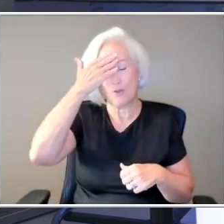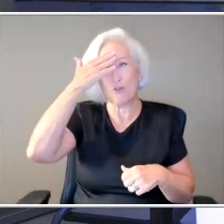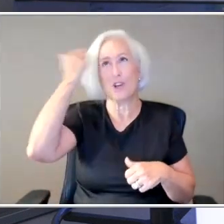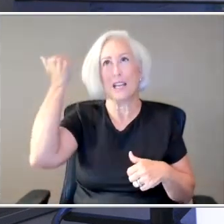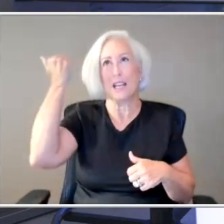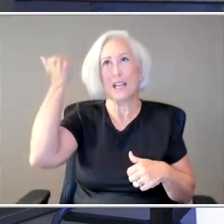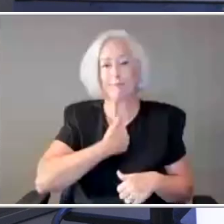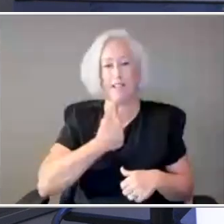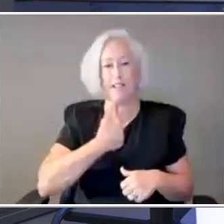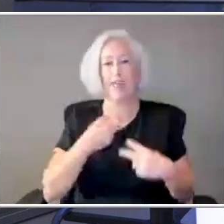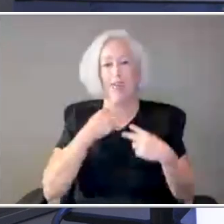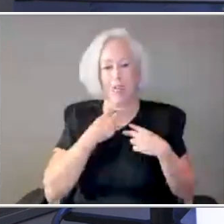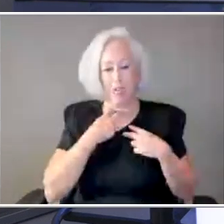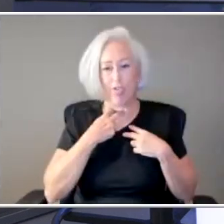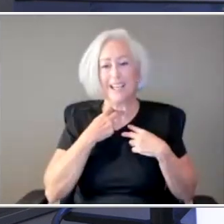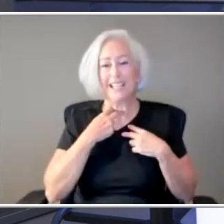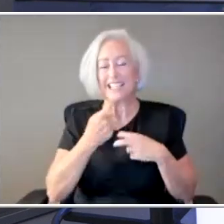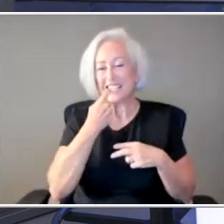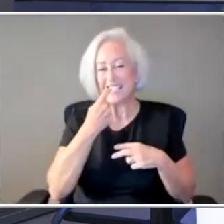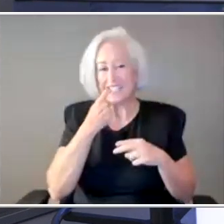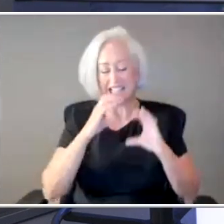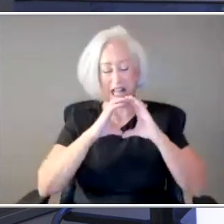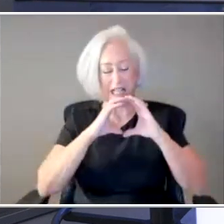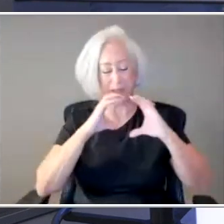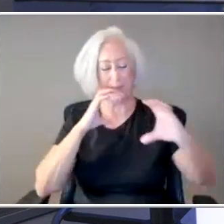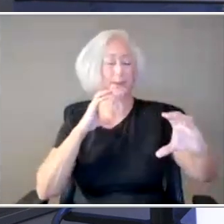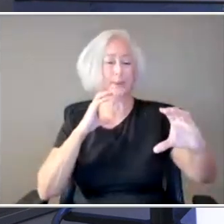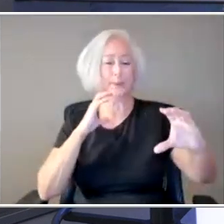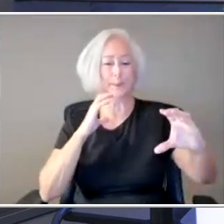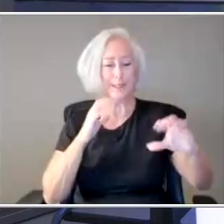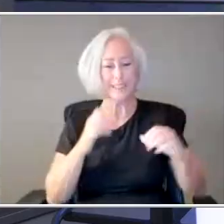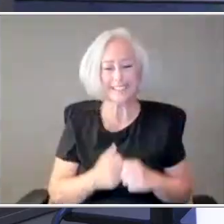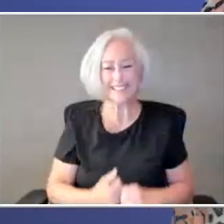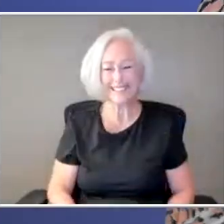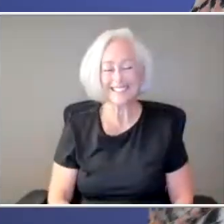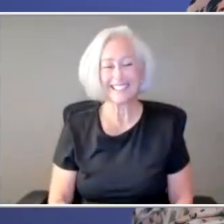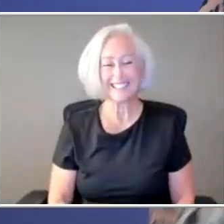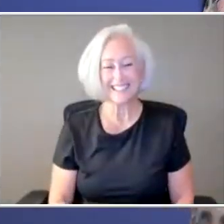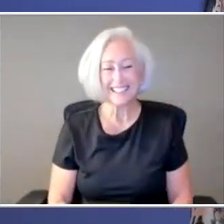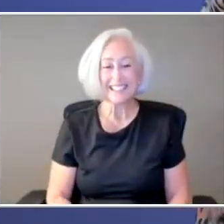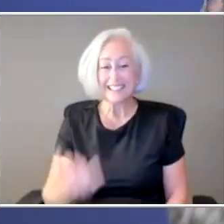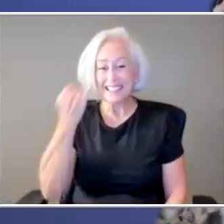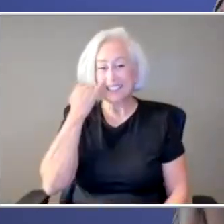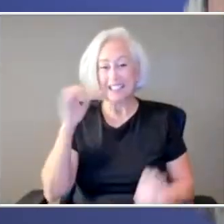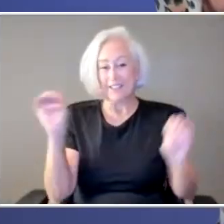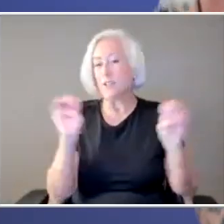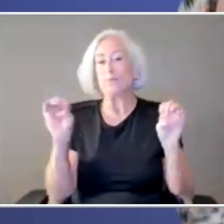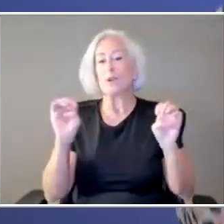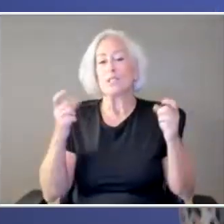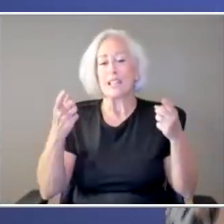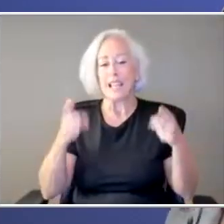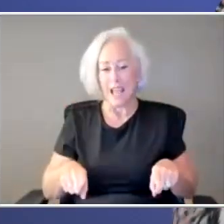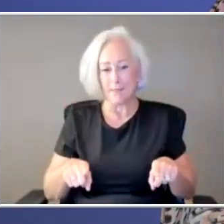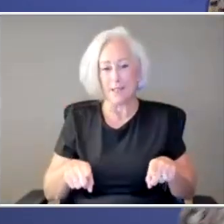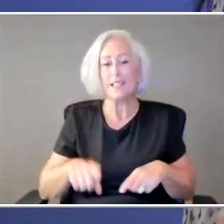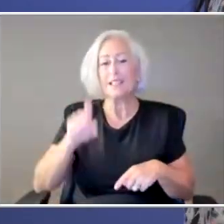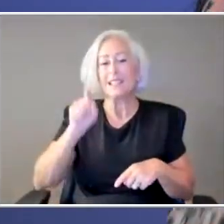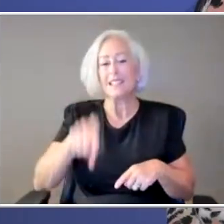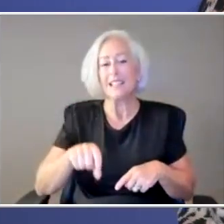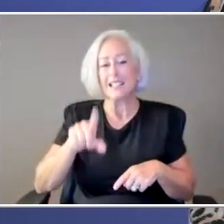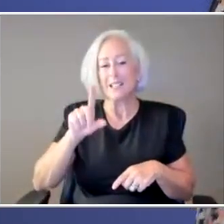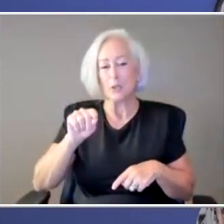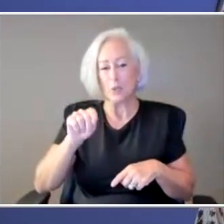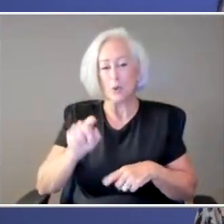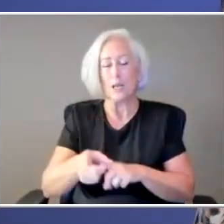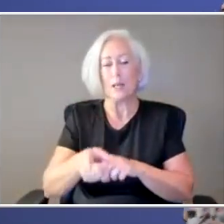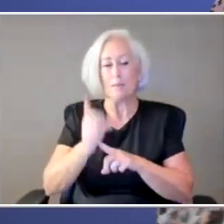what else are you going to do than bust a move out and Taylor Swift? If I had an emergency, it was going to take at least 20 minutes for the levels to go down before she could even get